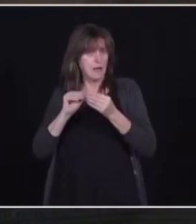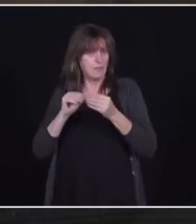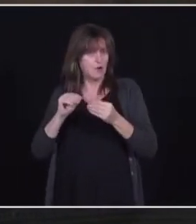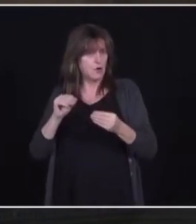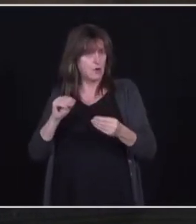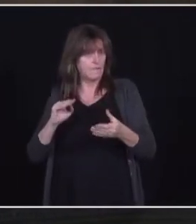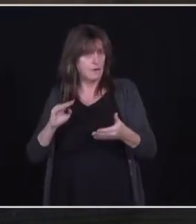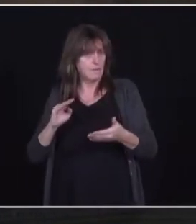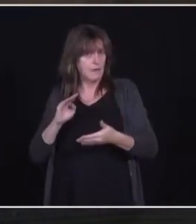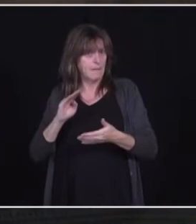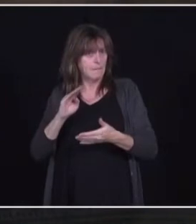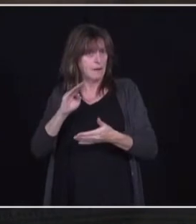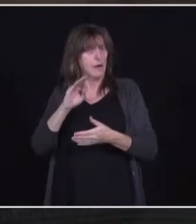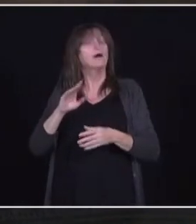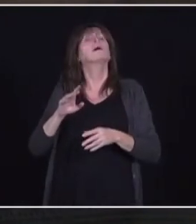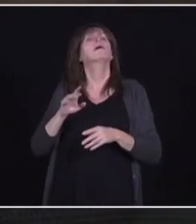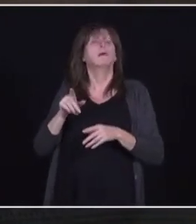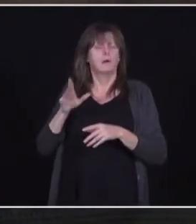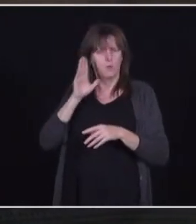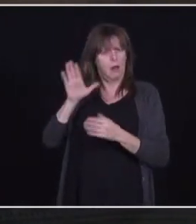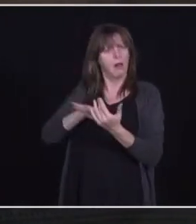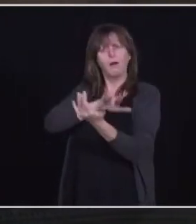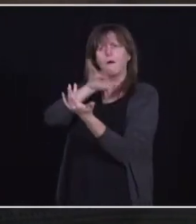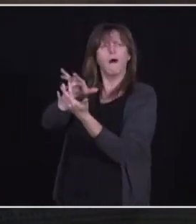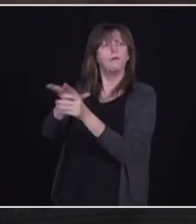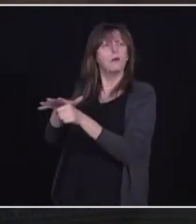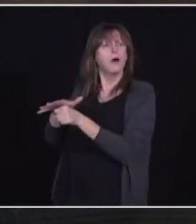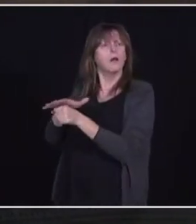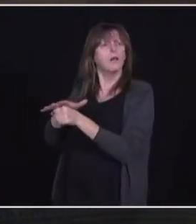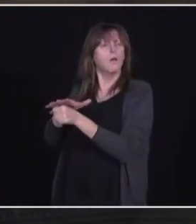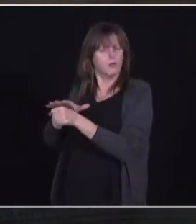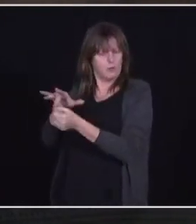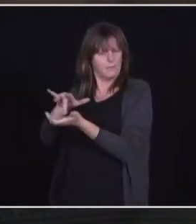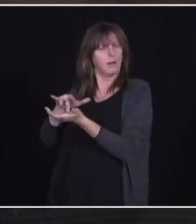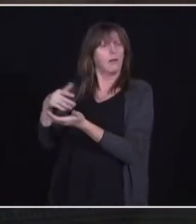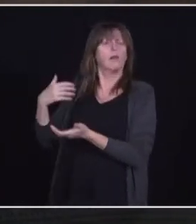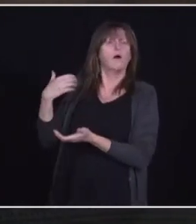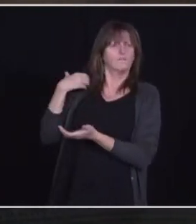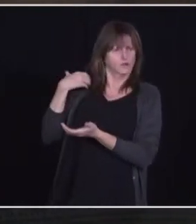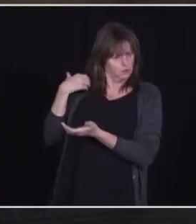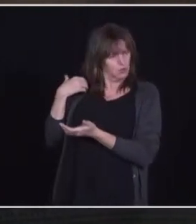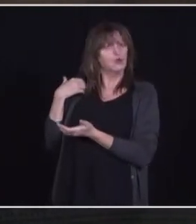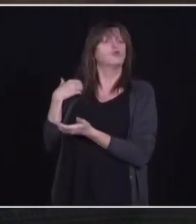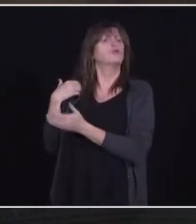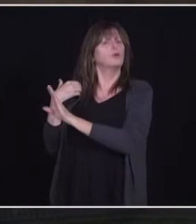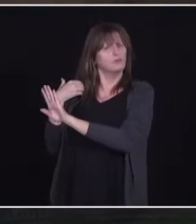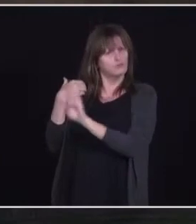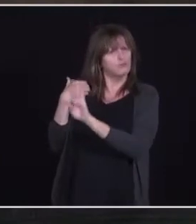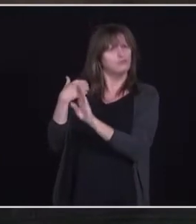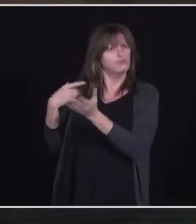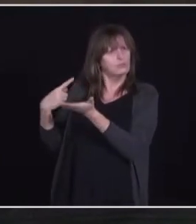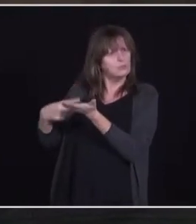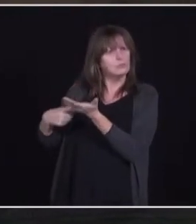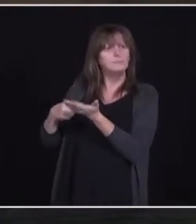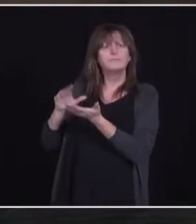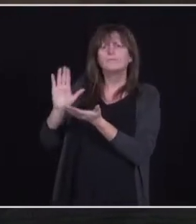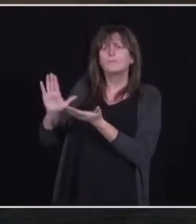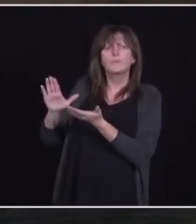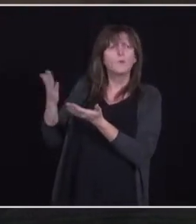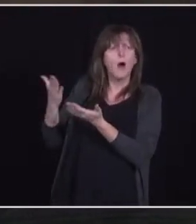speaks with the local Medical Officer of Health. He also, to obtain his or her view of the situation and whether they believe they should